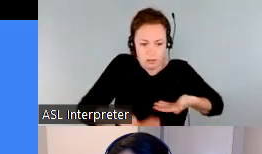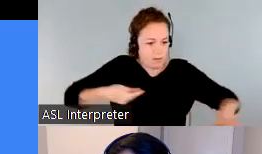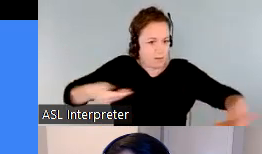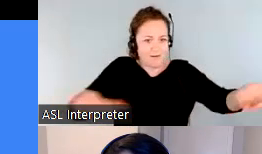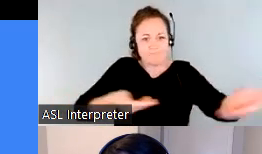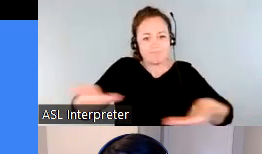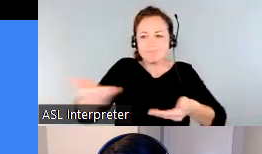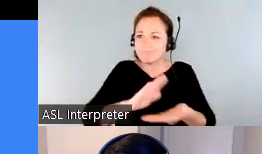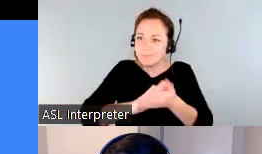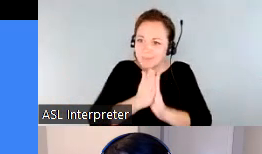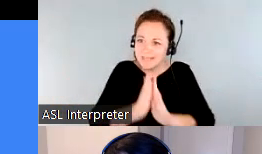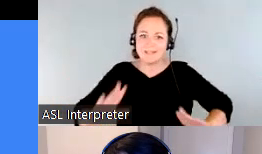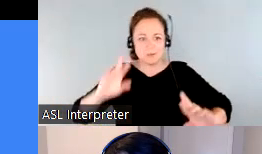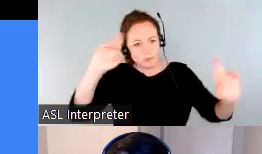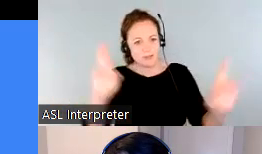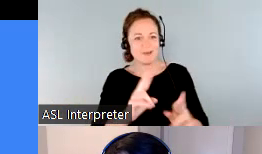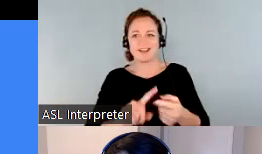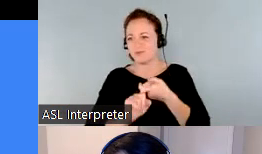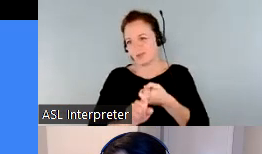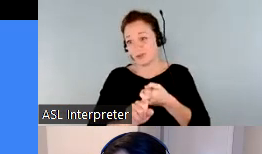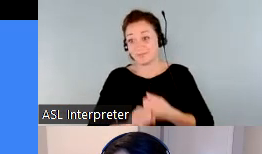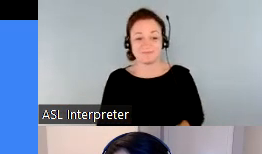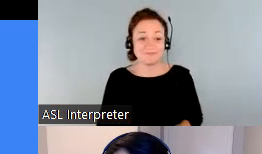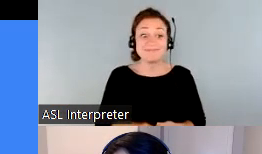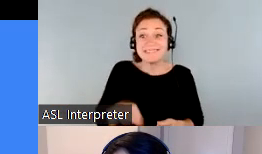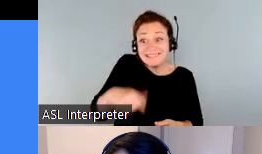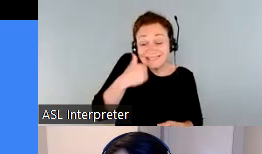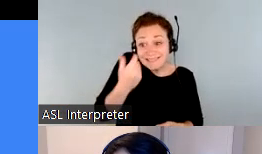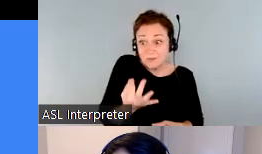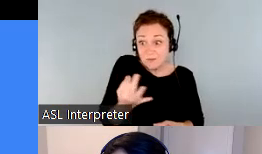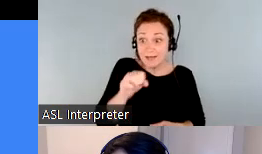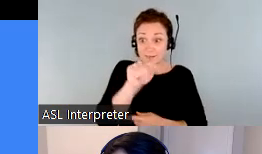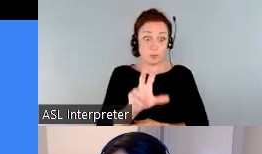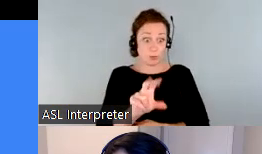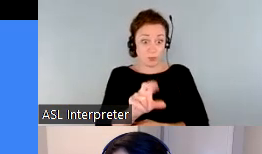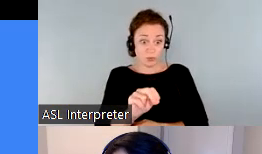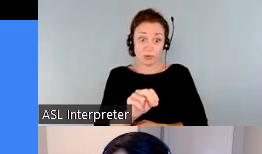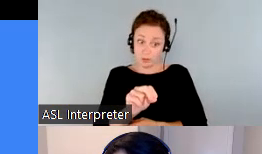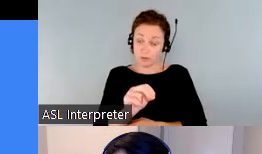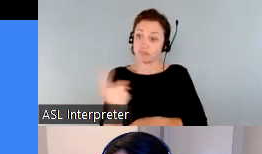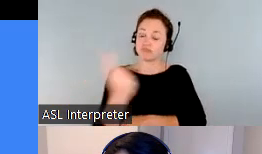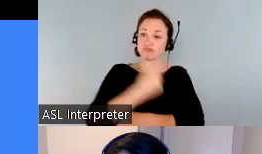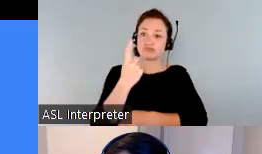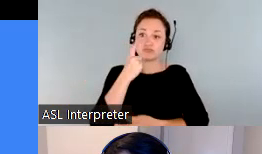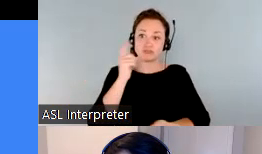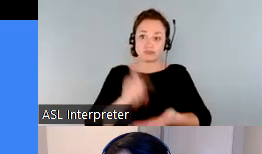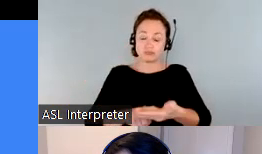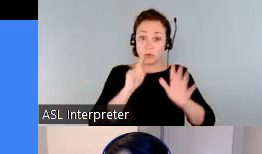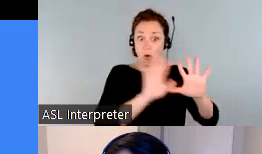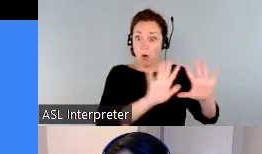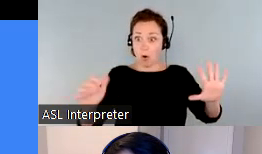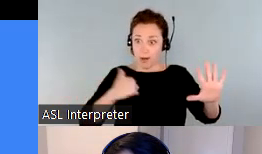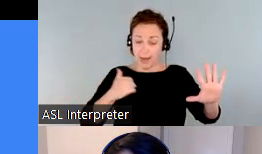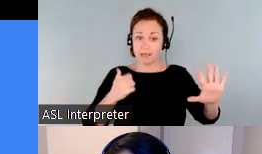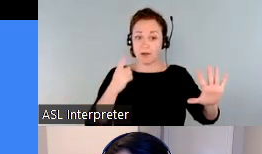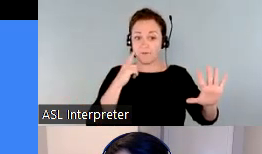friendship. This Friday, September 30th, is Canada's National Day for Truth and Reconciliation. This day